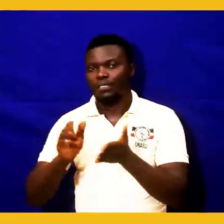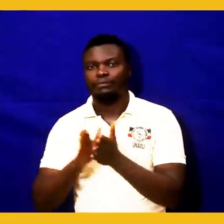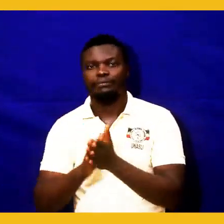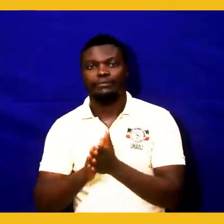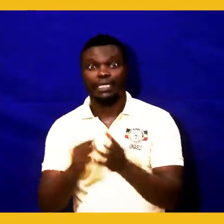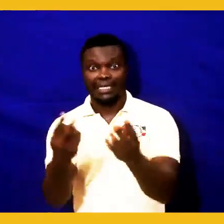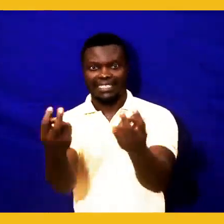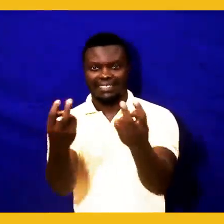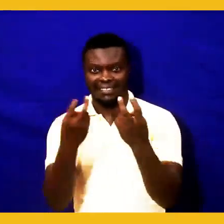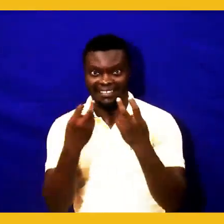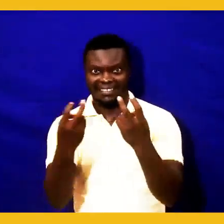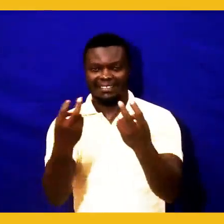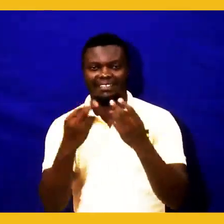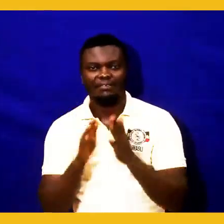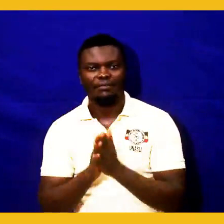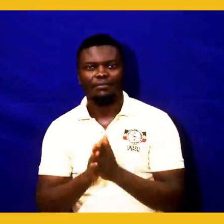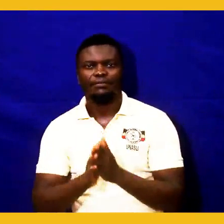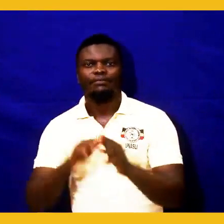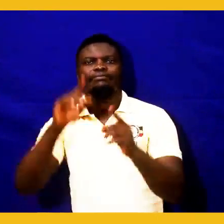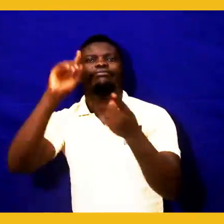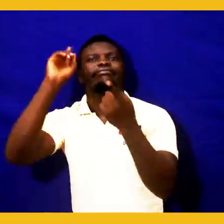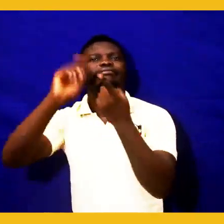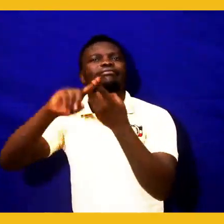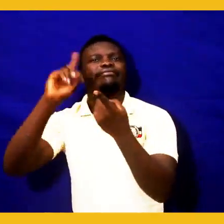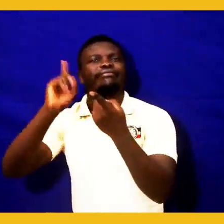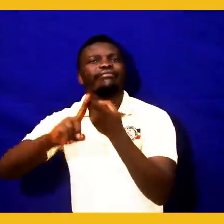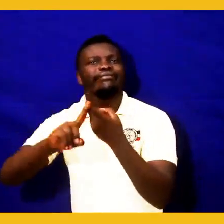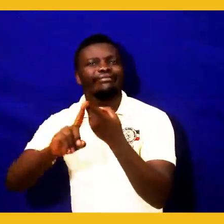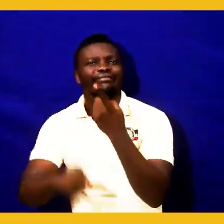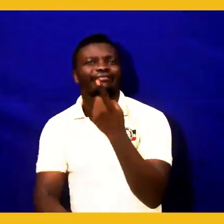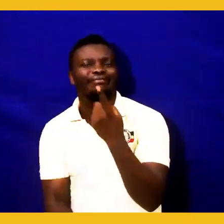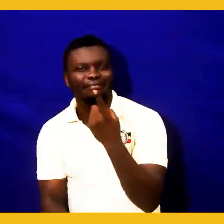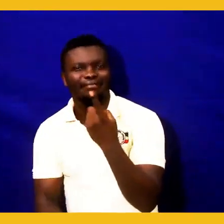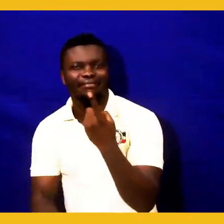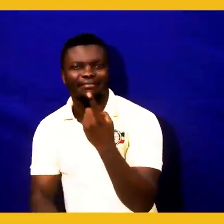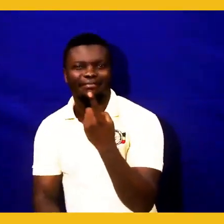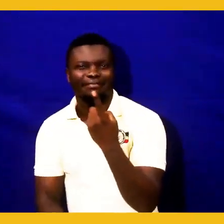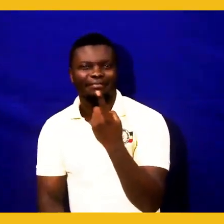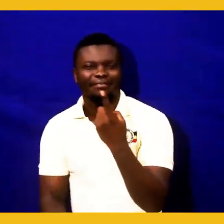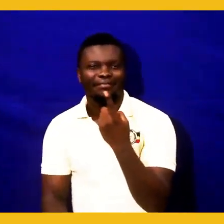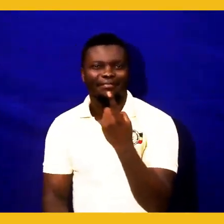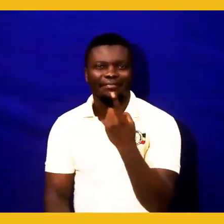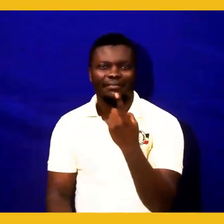write. Now listen. Number 1.